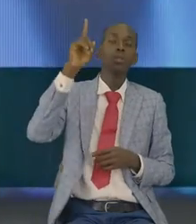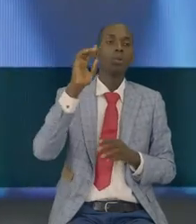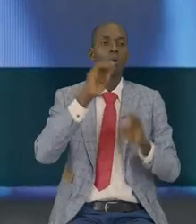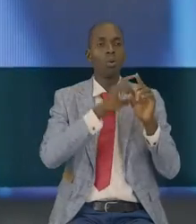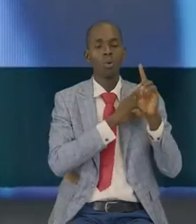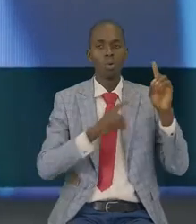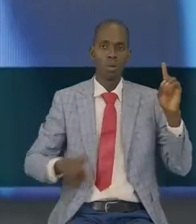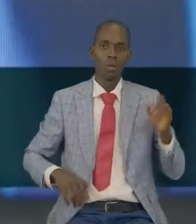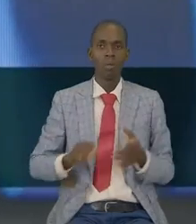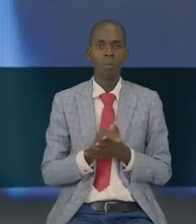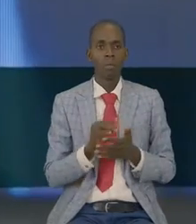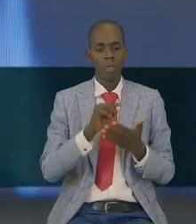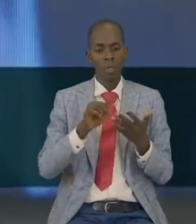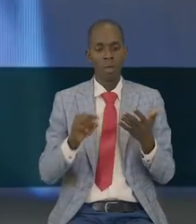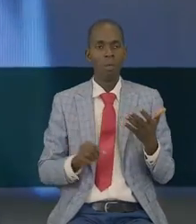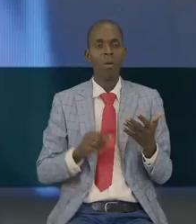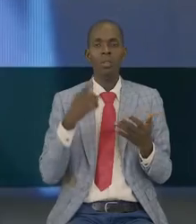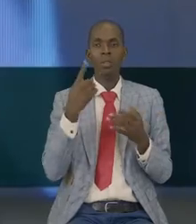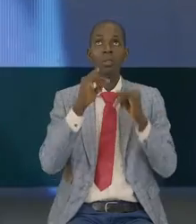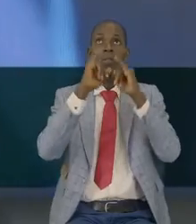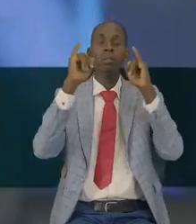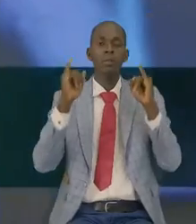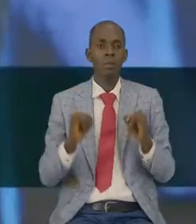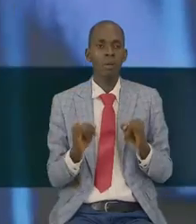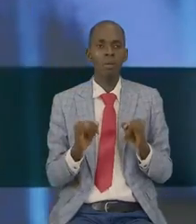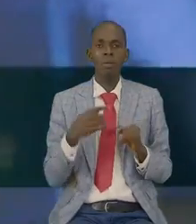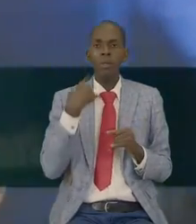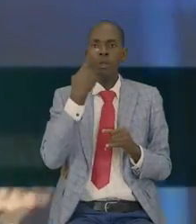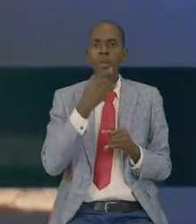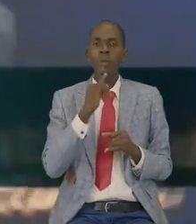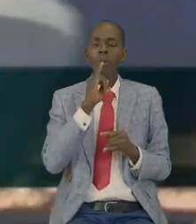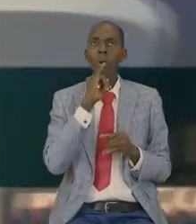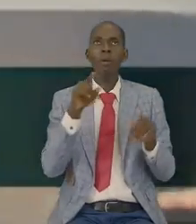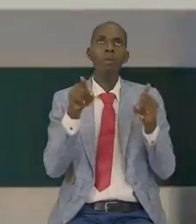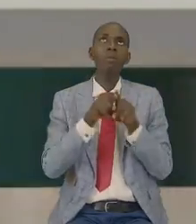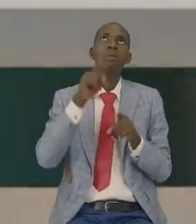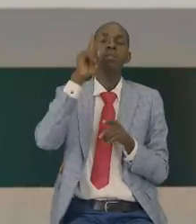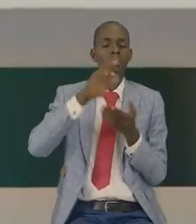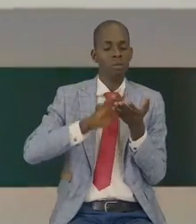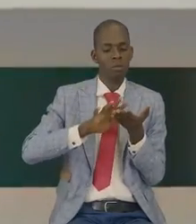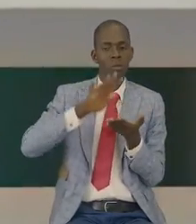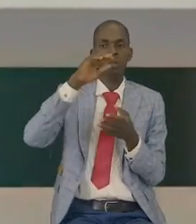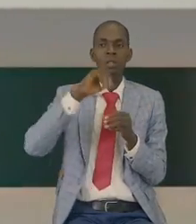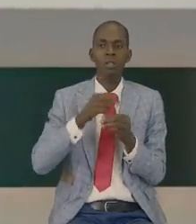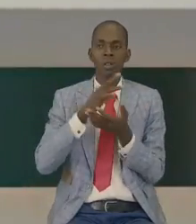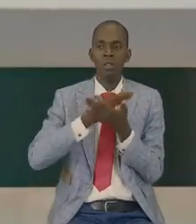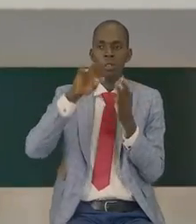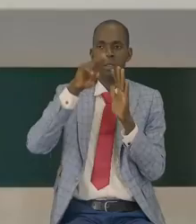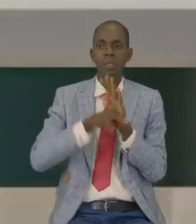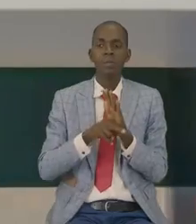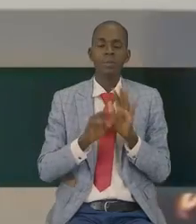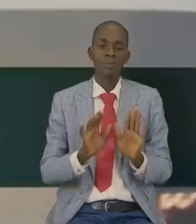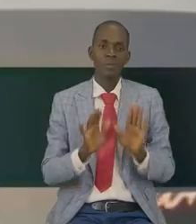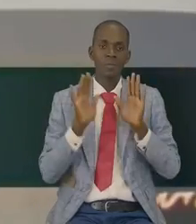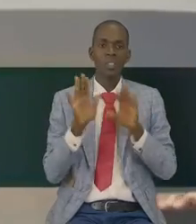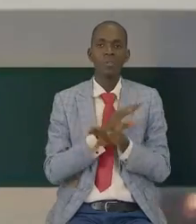Lord, upon among the gods? Who is like thee, glorious in holiness, fearful